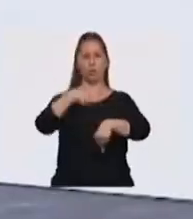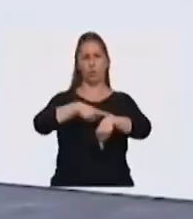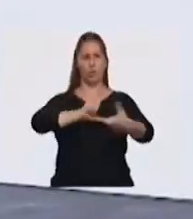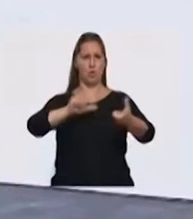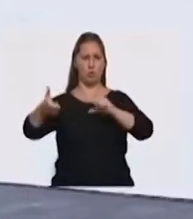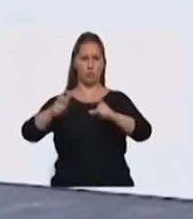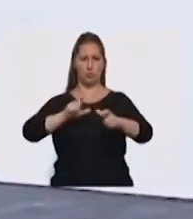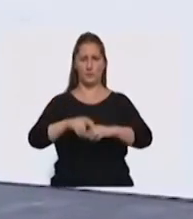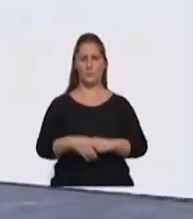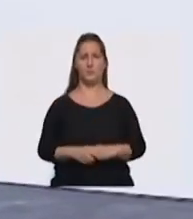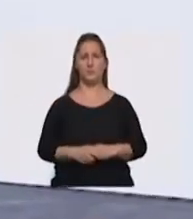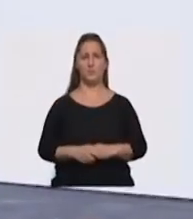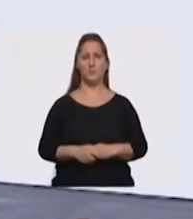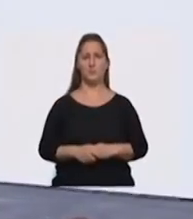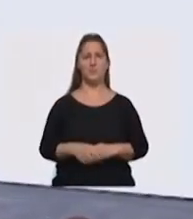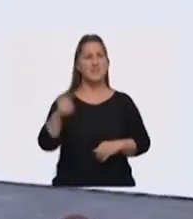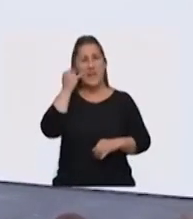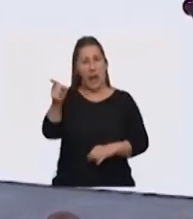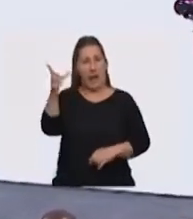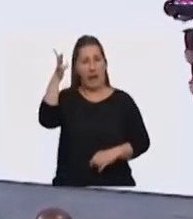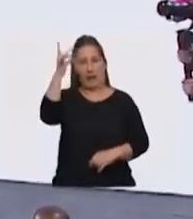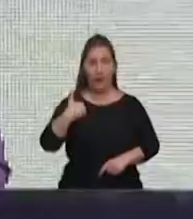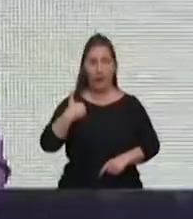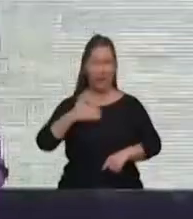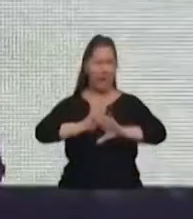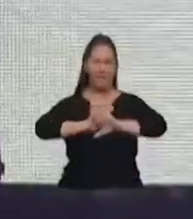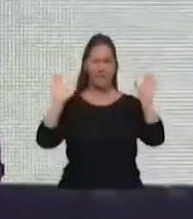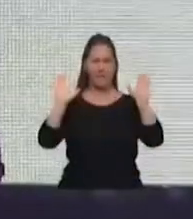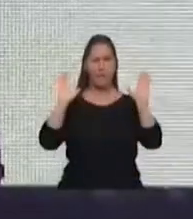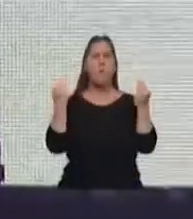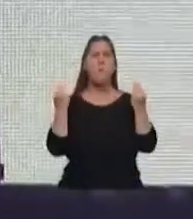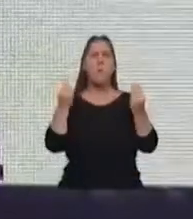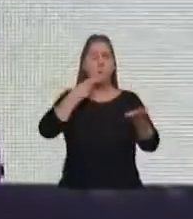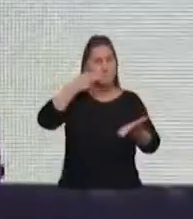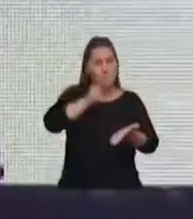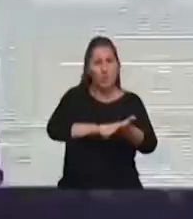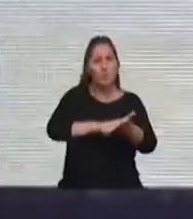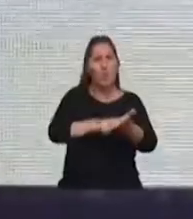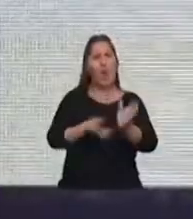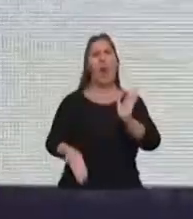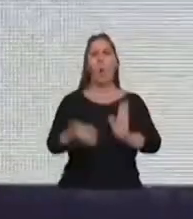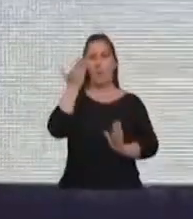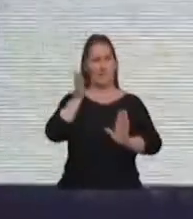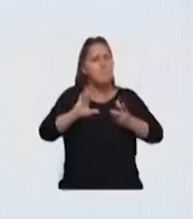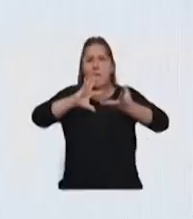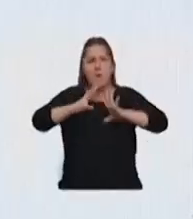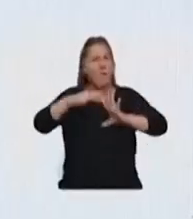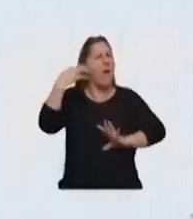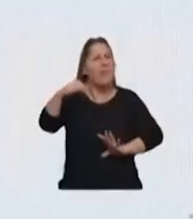enormous contradictions that exist between President Alberto Fernandez and his powerful Vice President Cristina Fernandez de